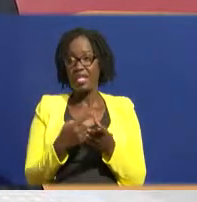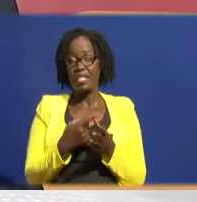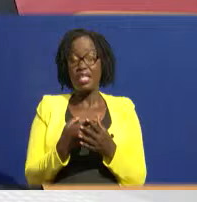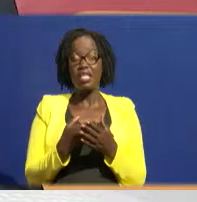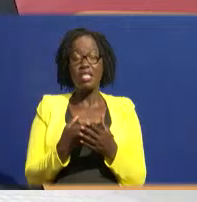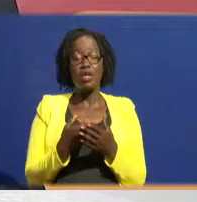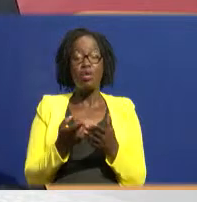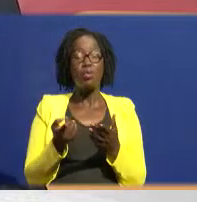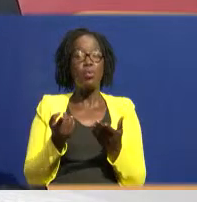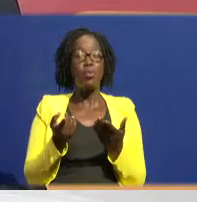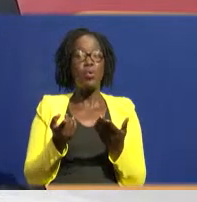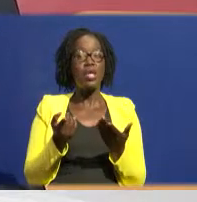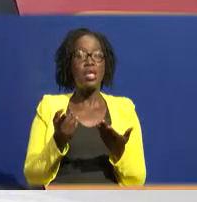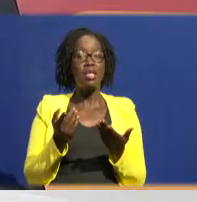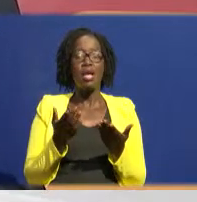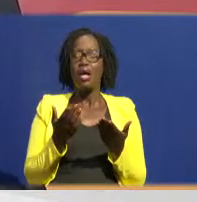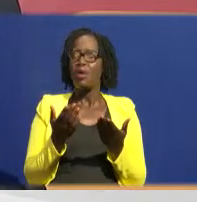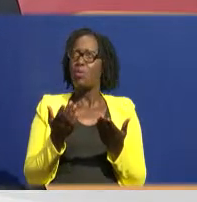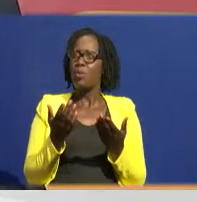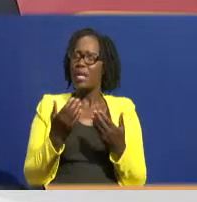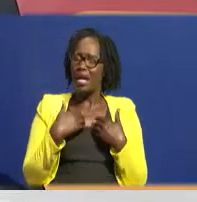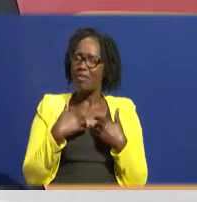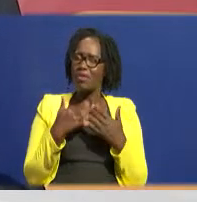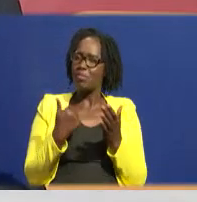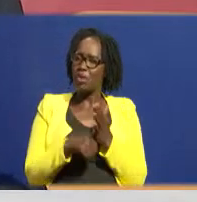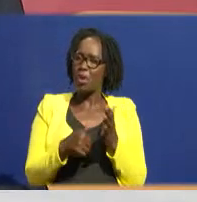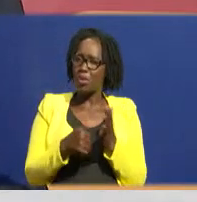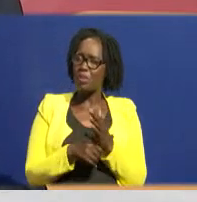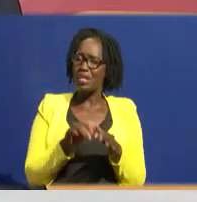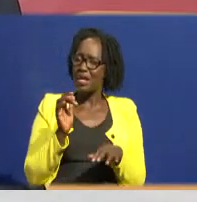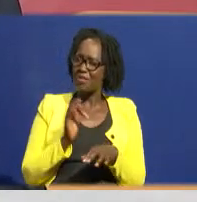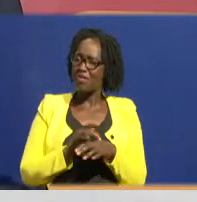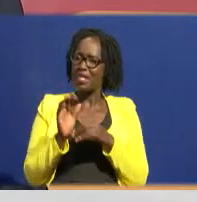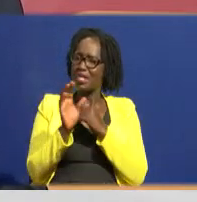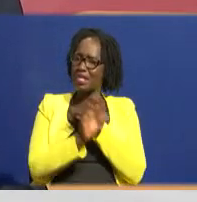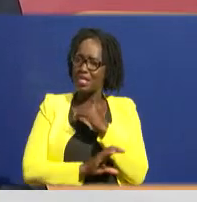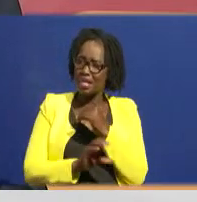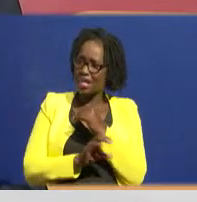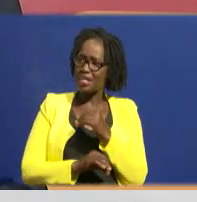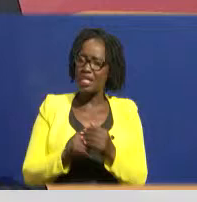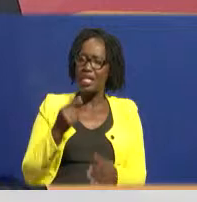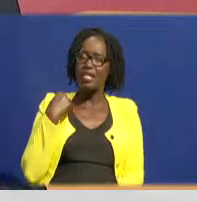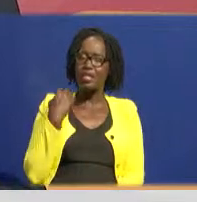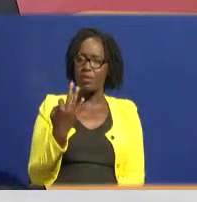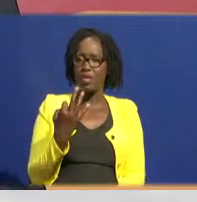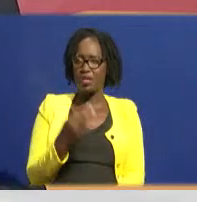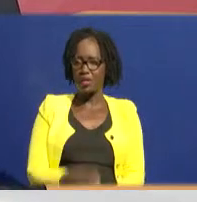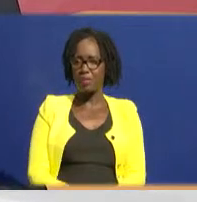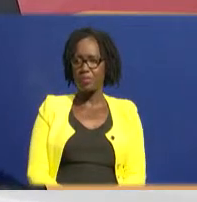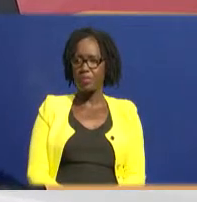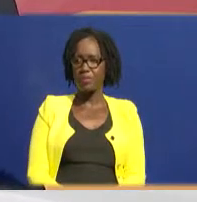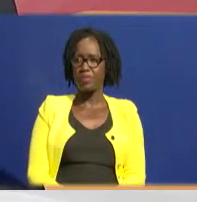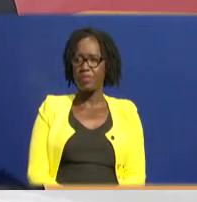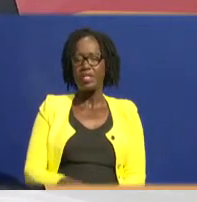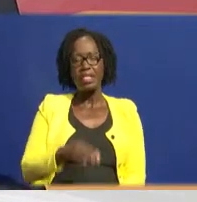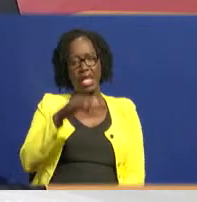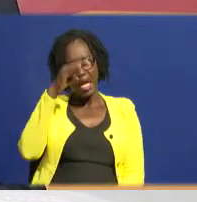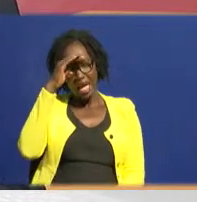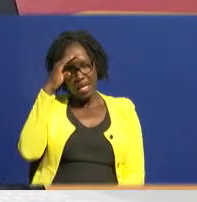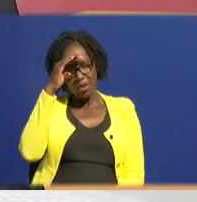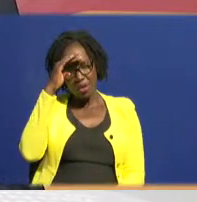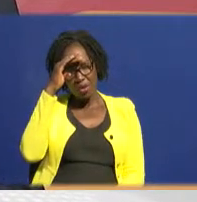this a problem which is affecting the country. Mm-hmm. Number three, about the alcoholic